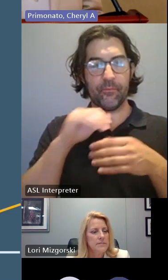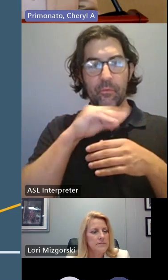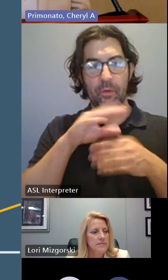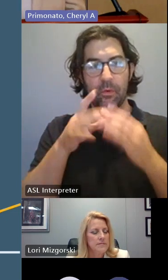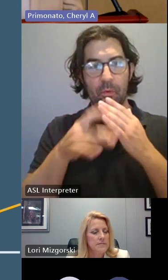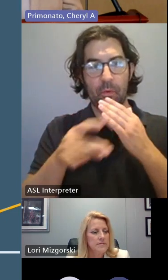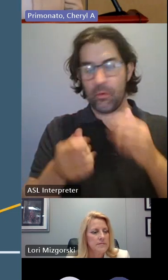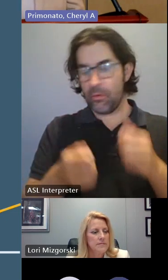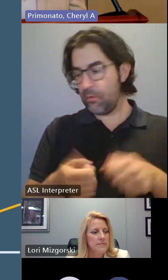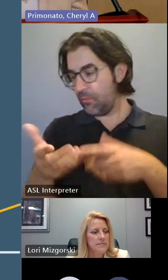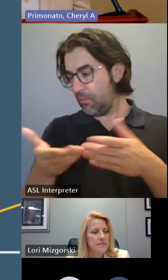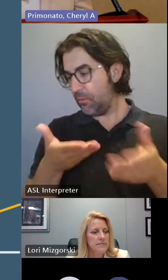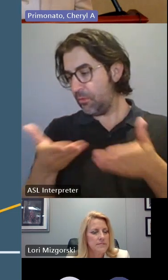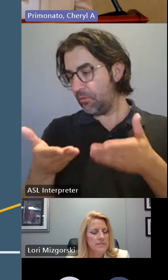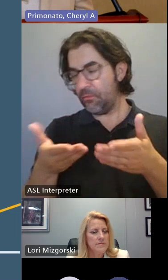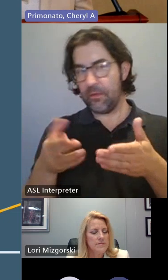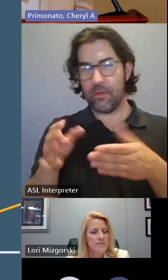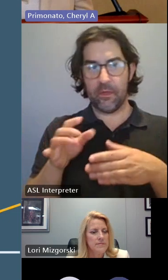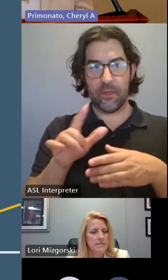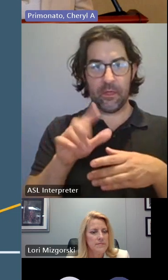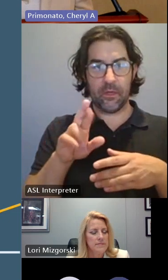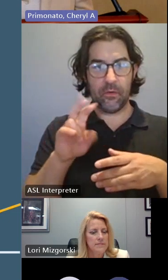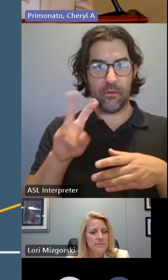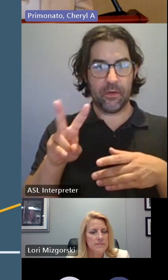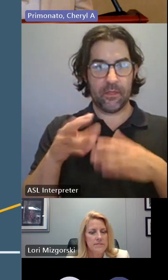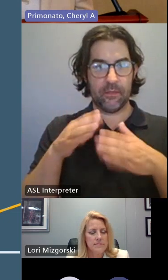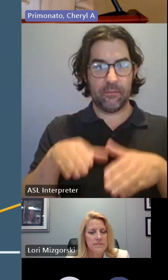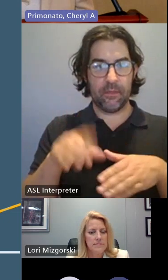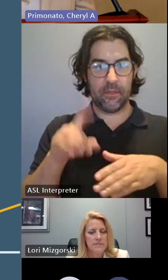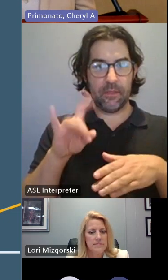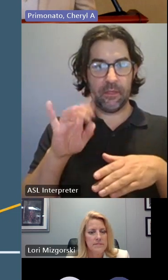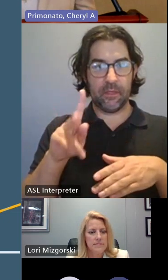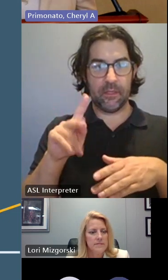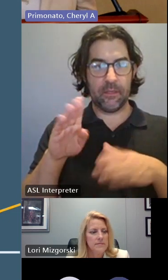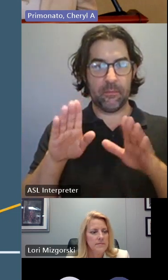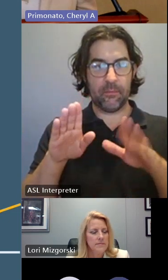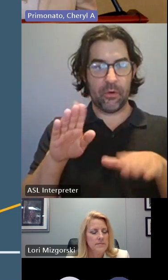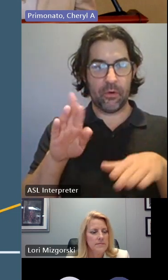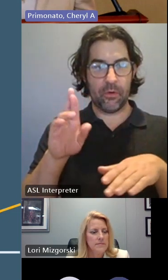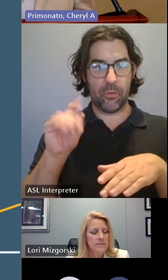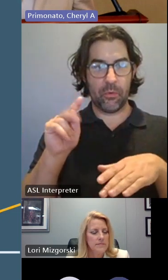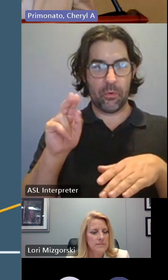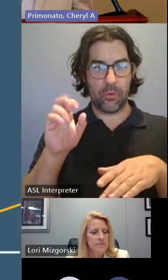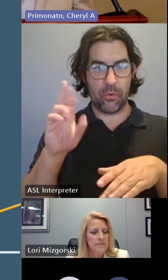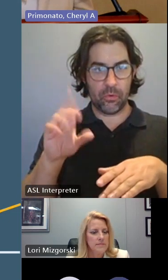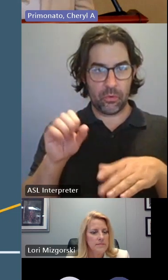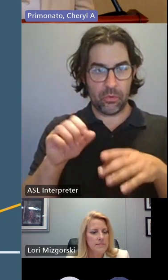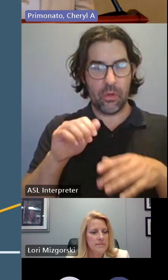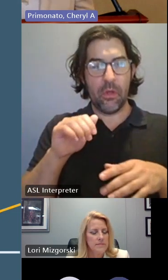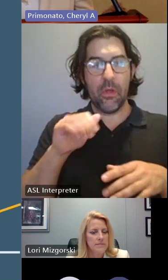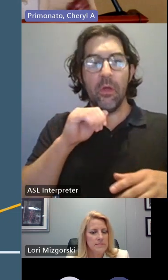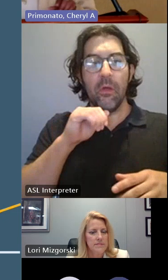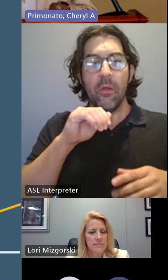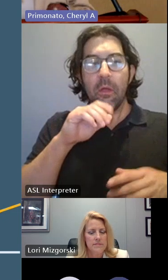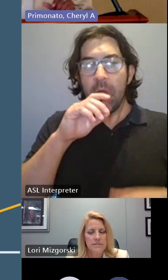services. 8, LRV split disc brake rotors. Number 9,